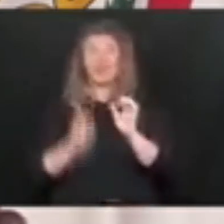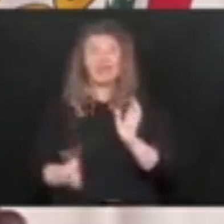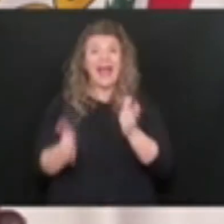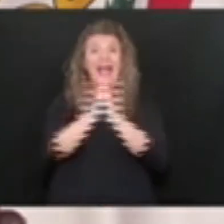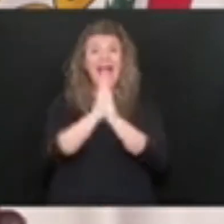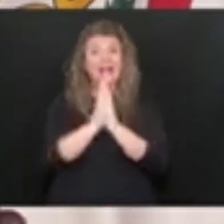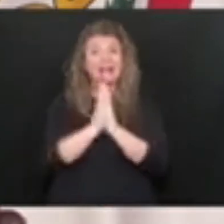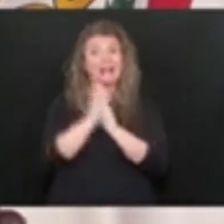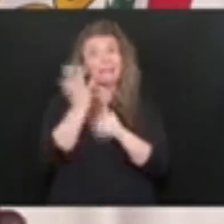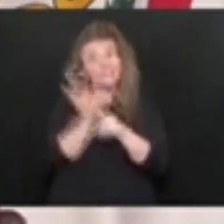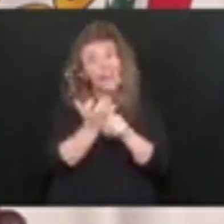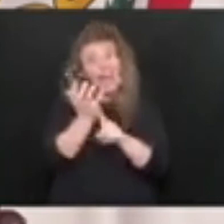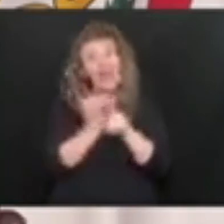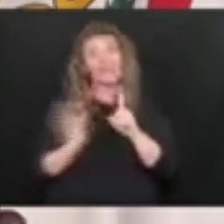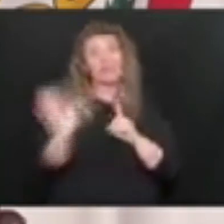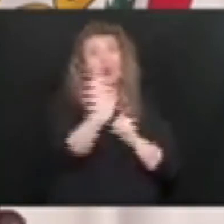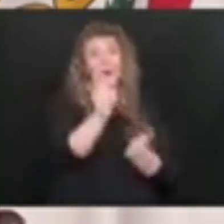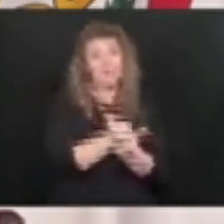for your help.